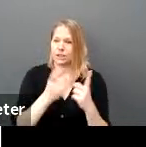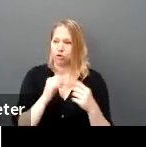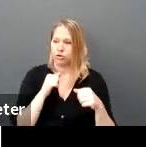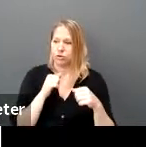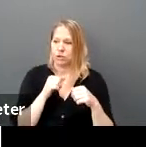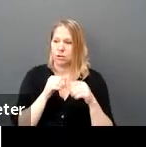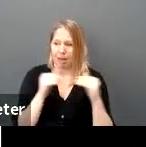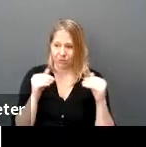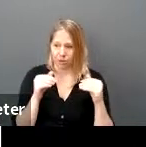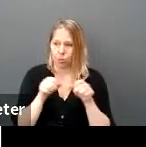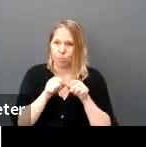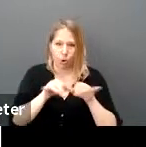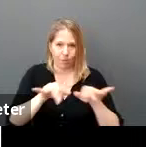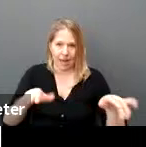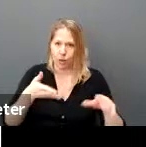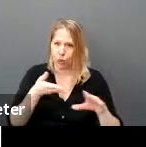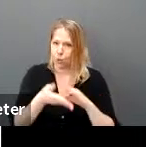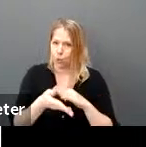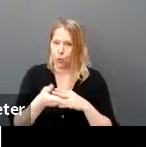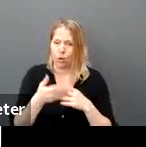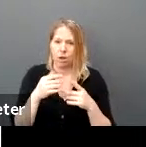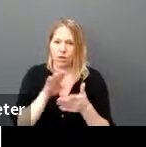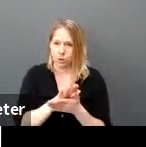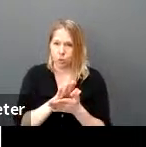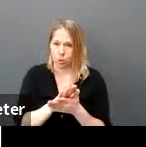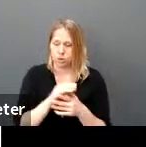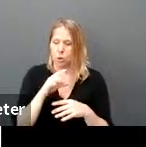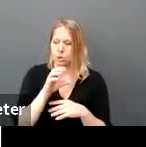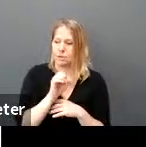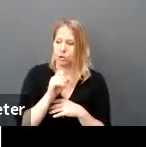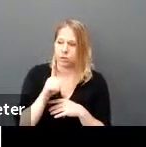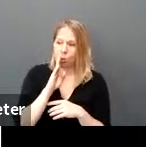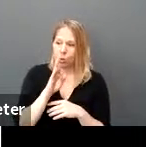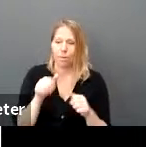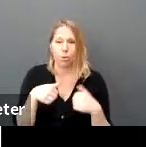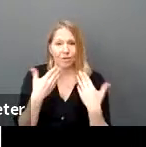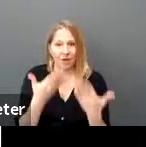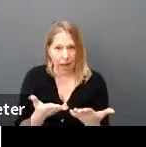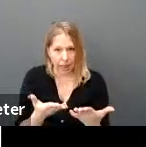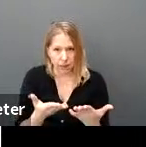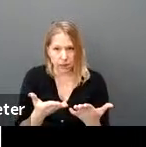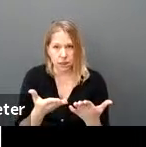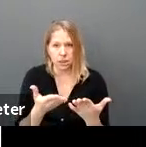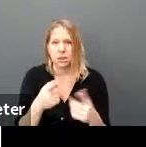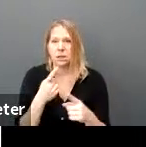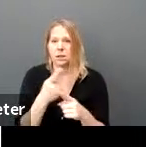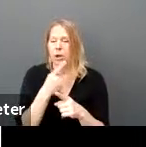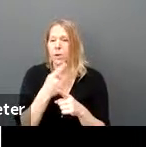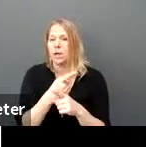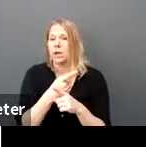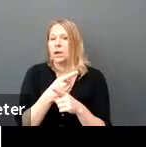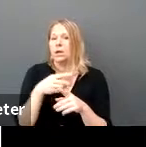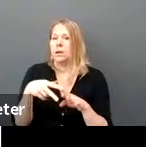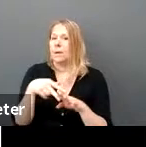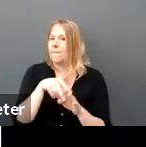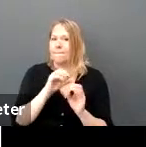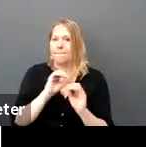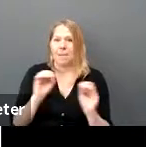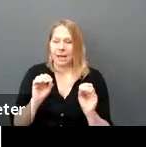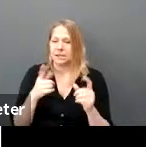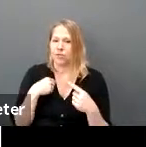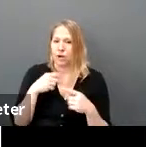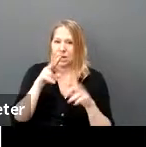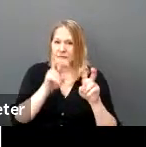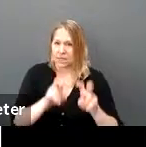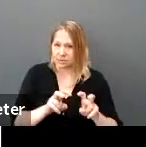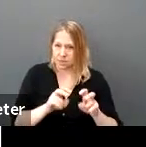will permeate through the schools. And so looking at the special school district will provide appropriate and bias-free